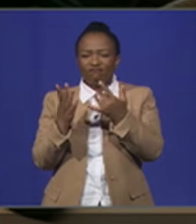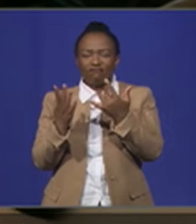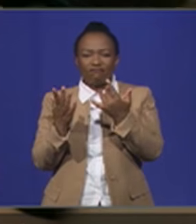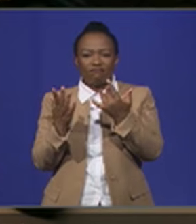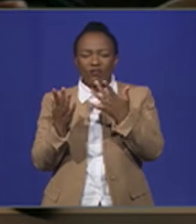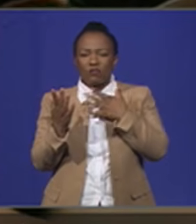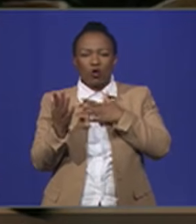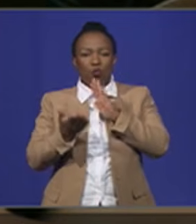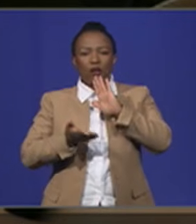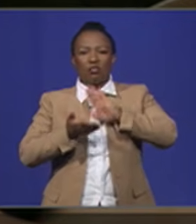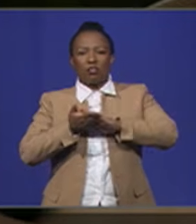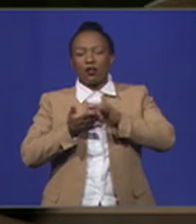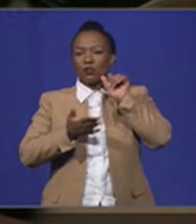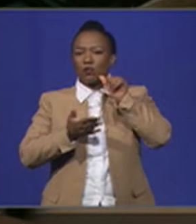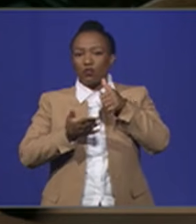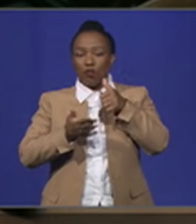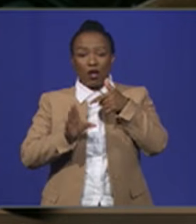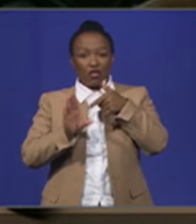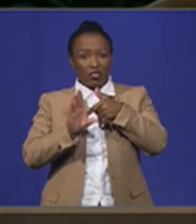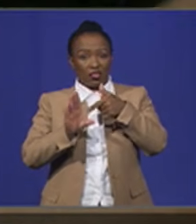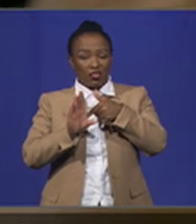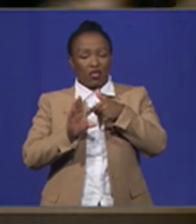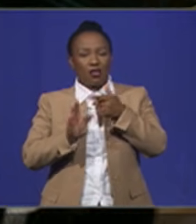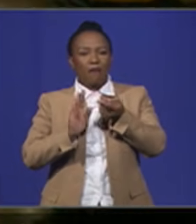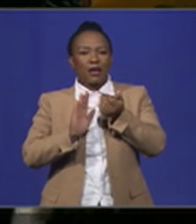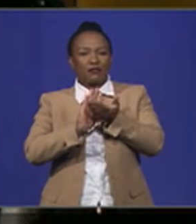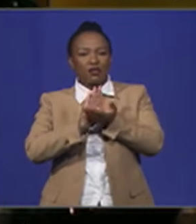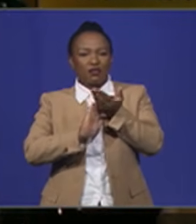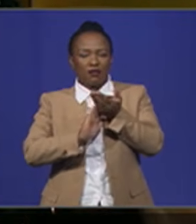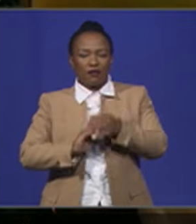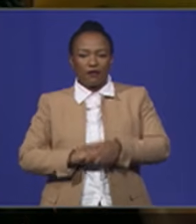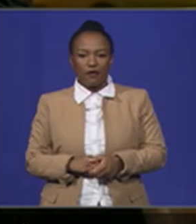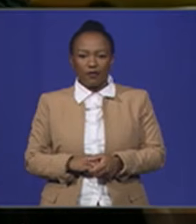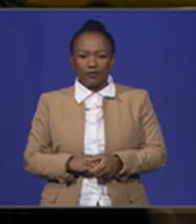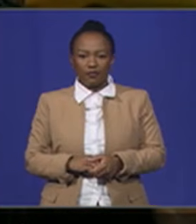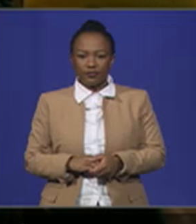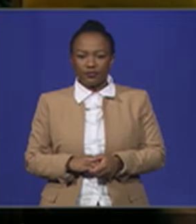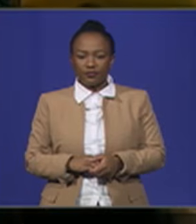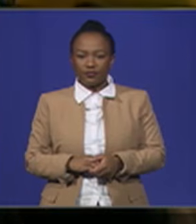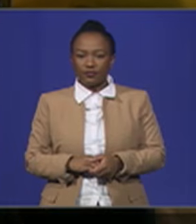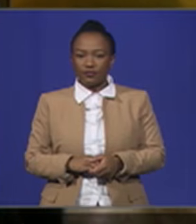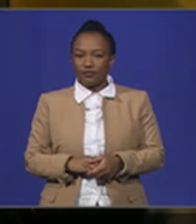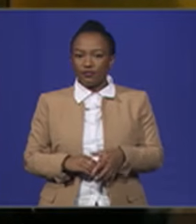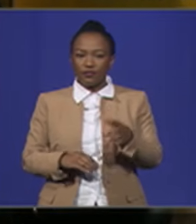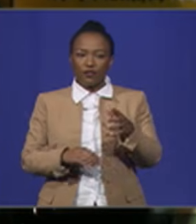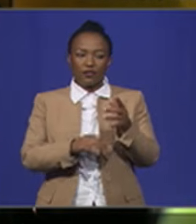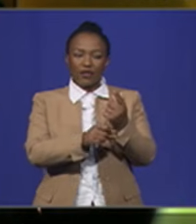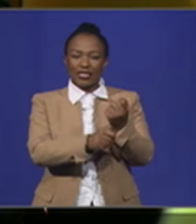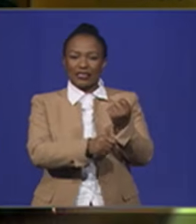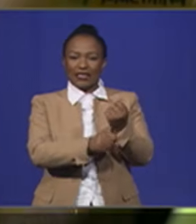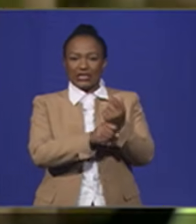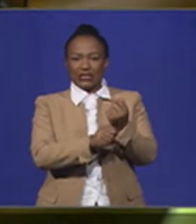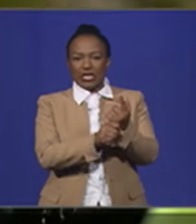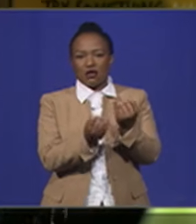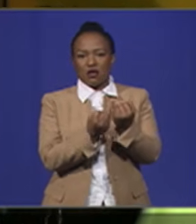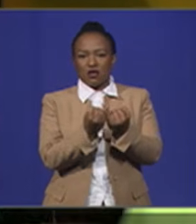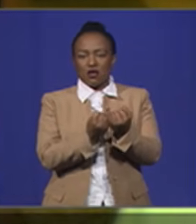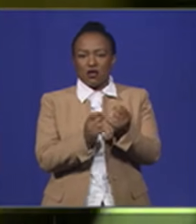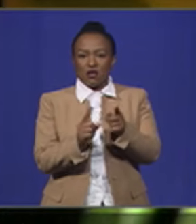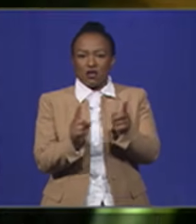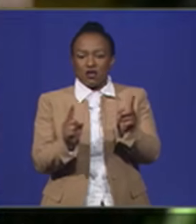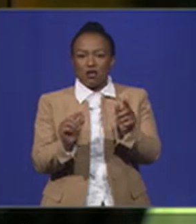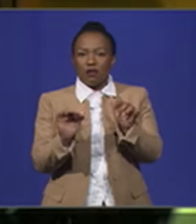lo ka moso petrolo ya tlhatlhoga. Le tsweletse go gaisana jalo le ba ditekesi badirisi ba lona kgotsa batho ba